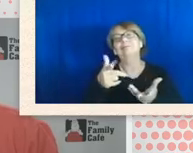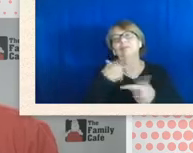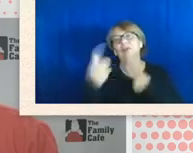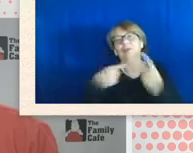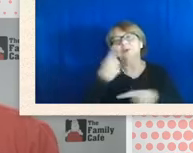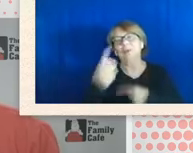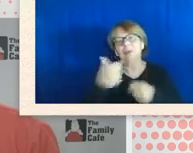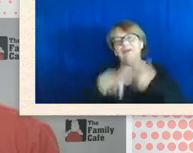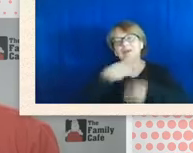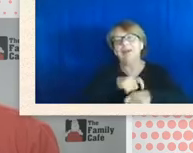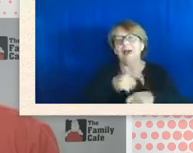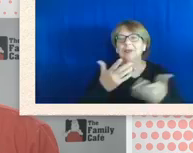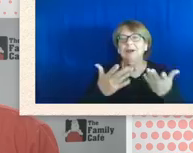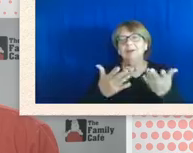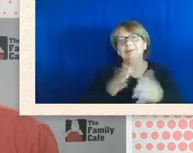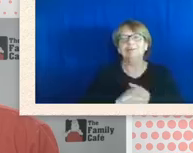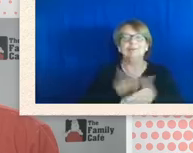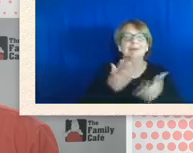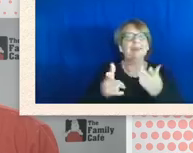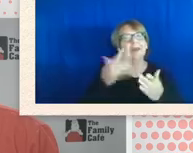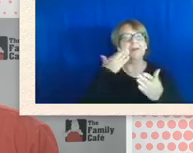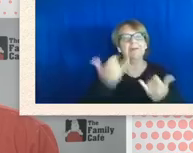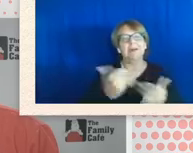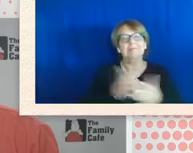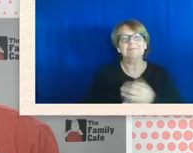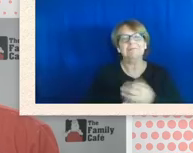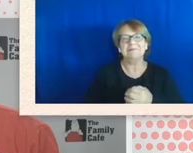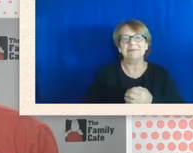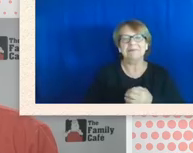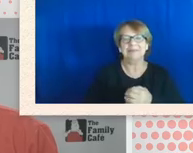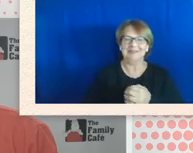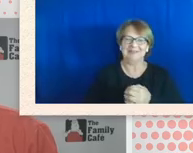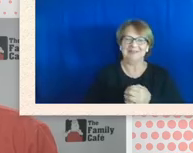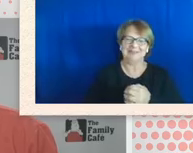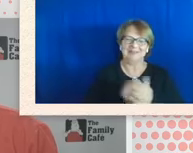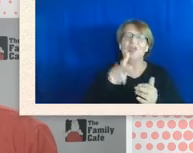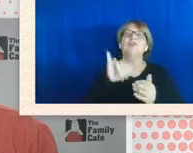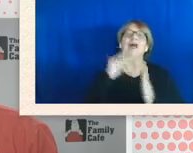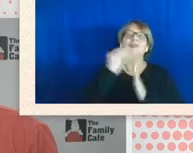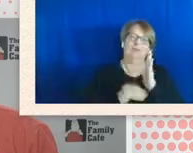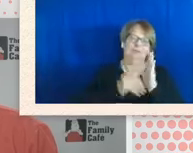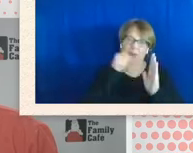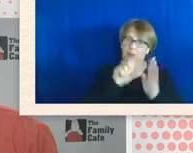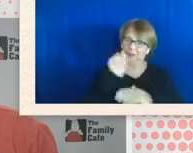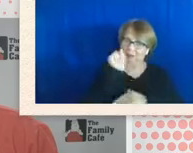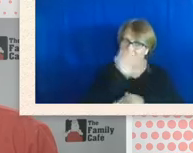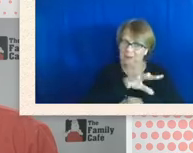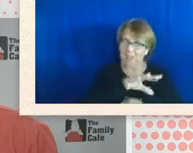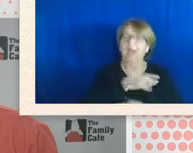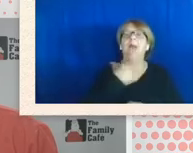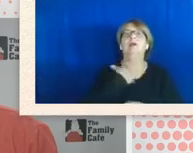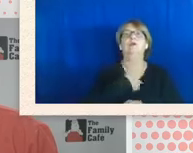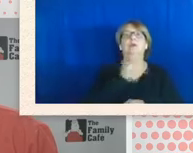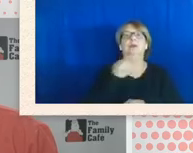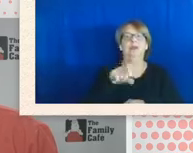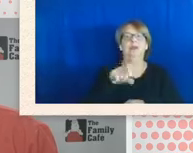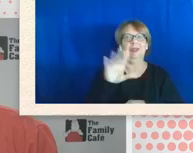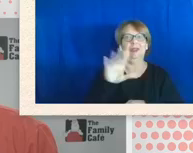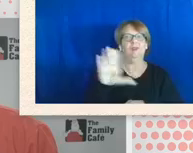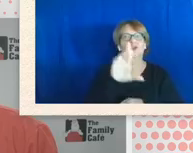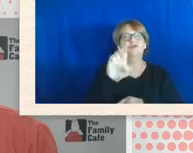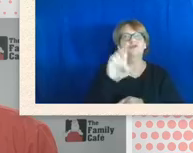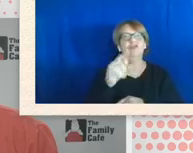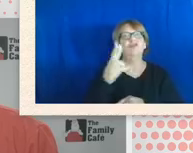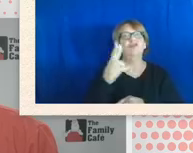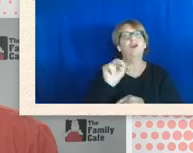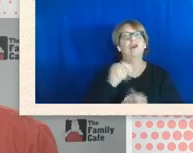might just watch one. Yeah, maybe. The pink card, fill that out too. Remember, when you send those back, we need your return address to send you your free